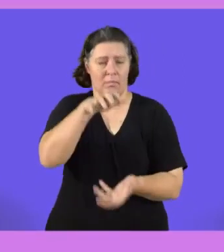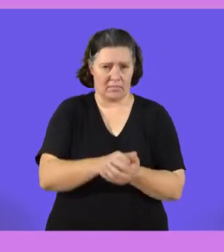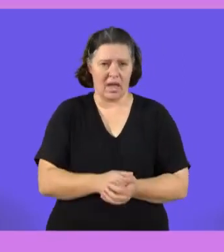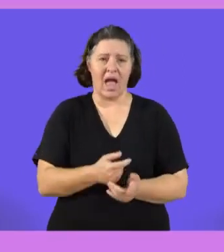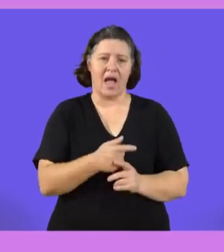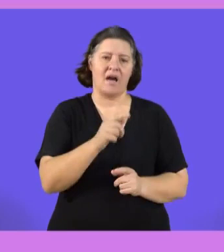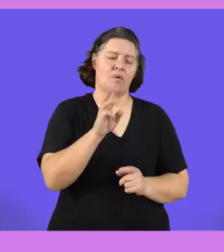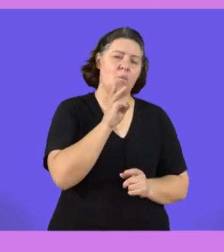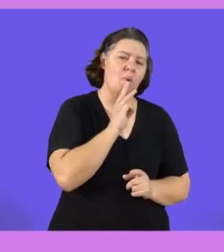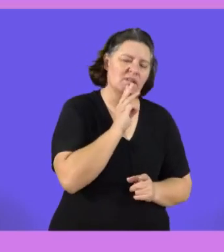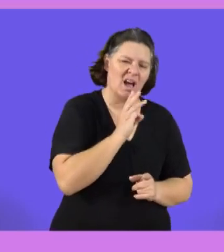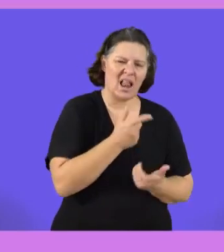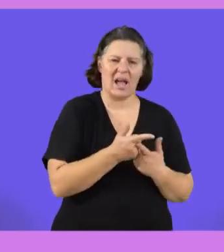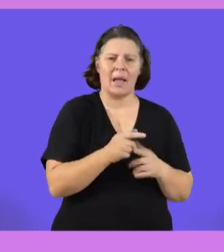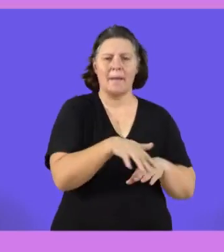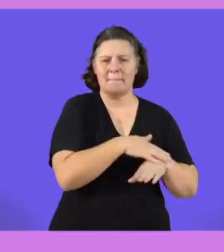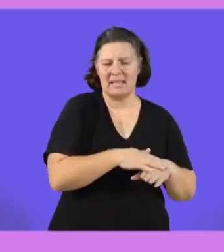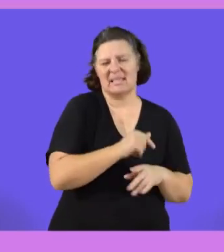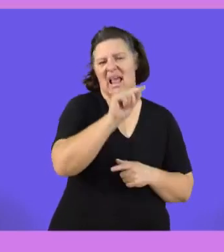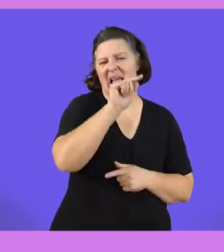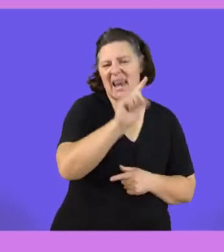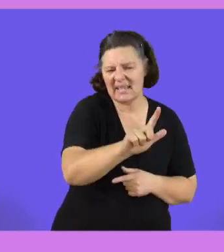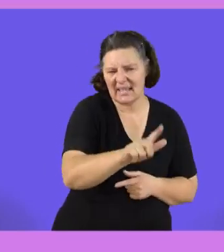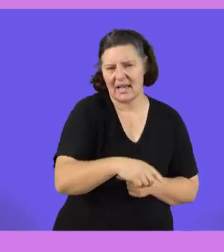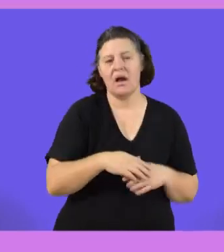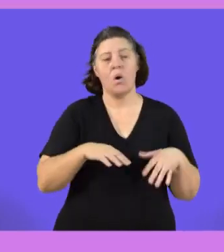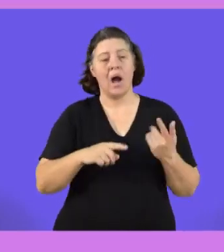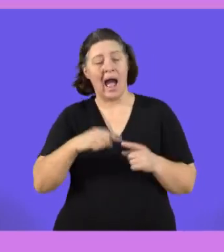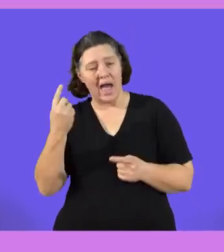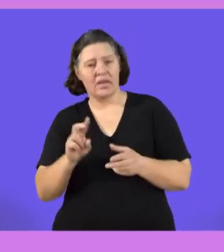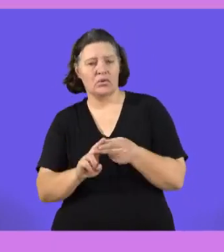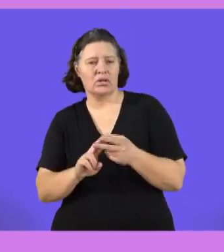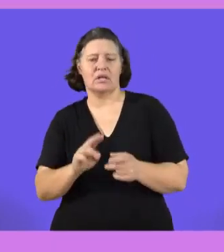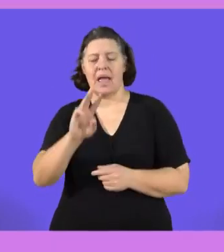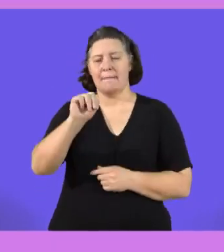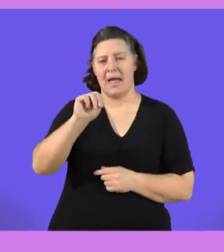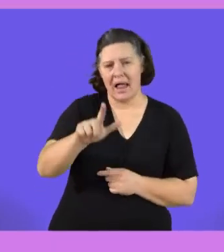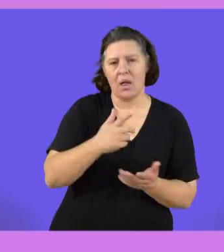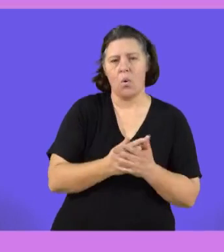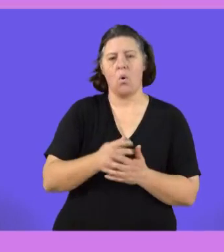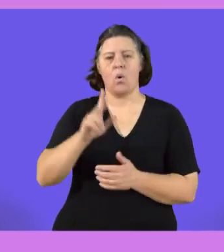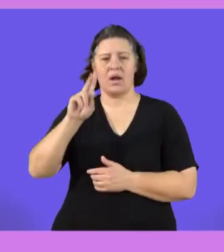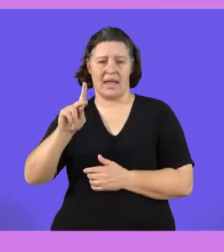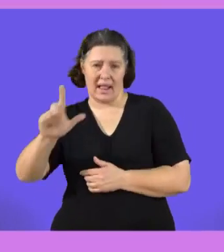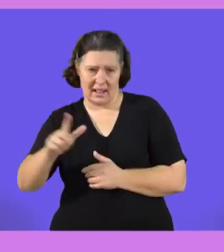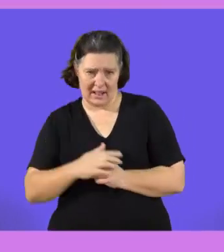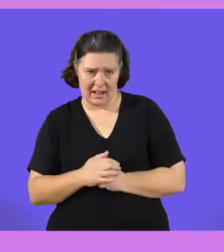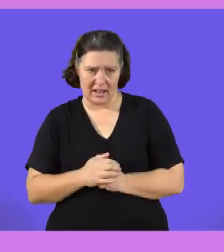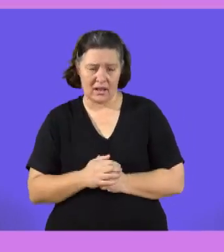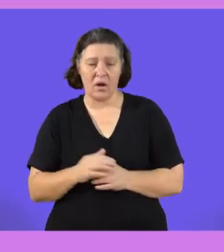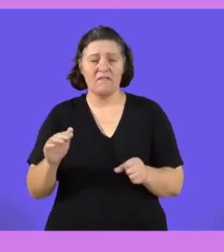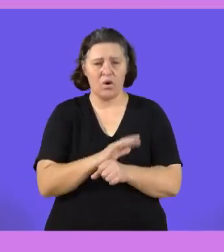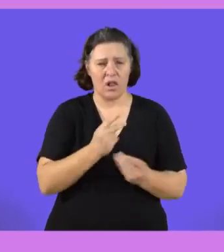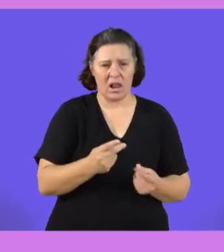then we have liquid volumes, that's your basic unit is liter. Then other units will be milliliters and kiloliters. Solid